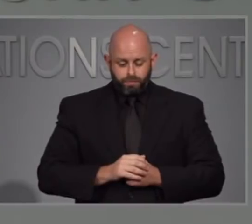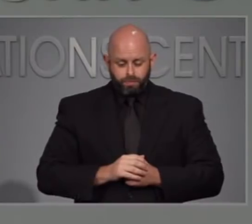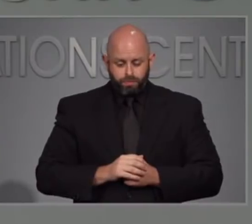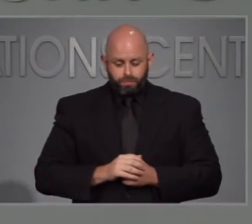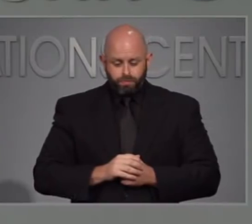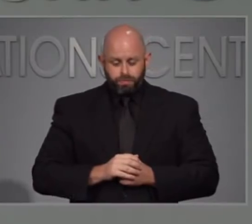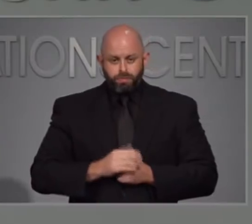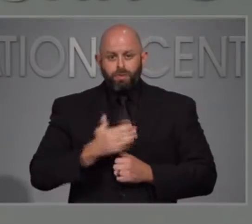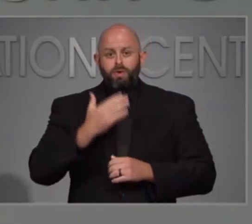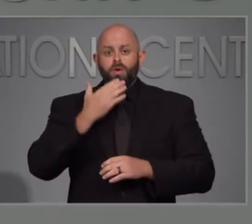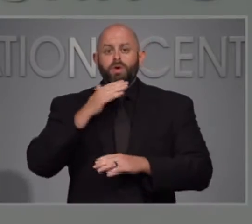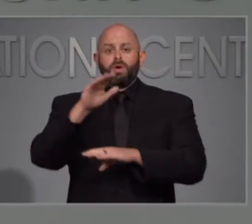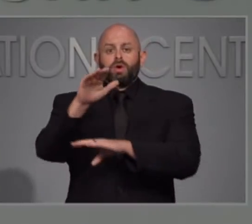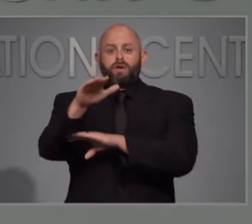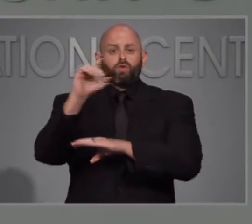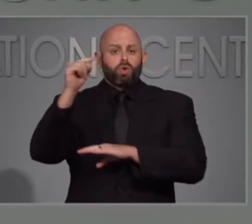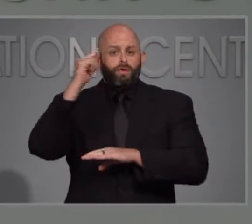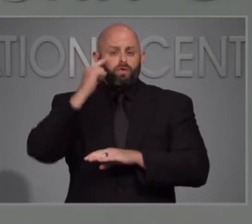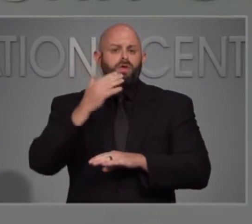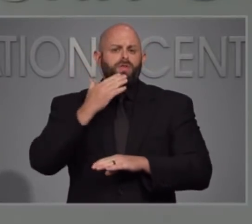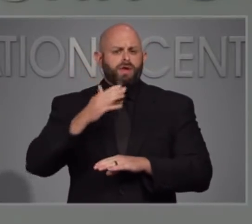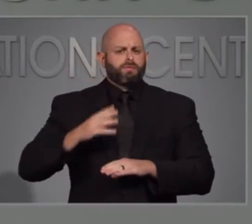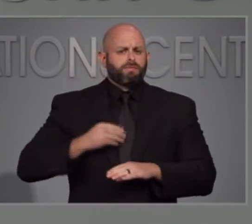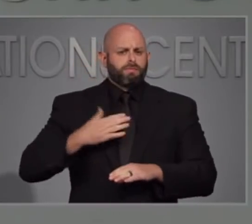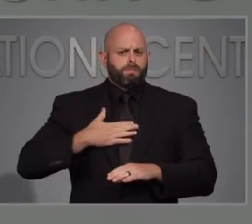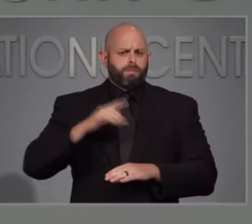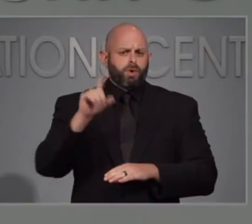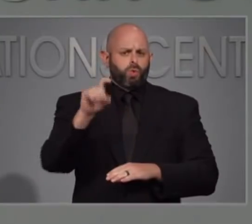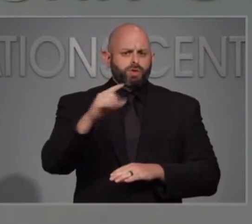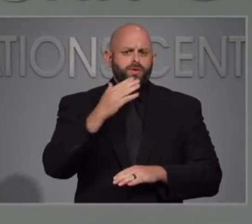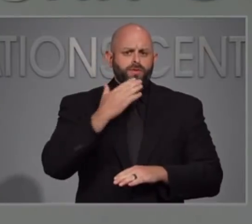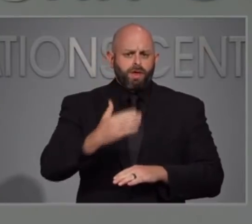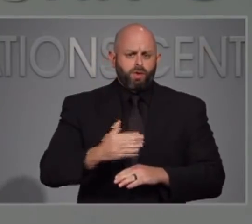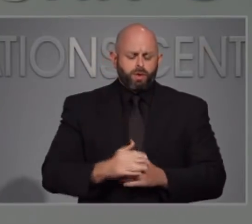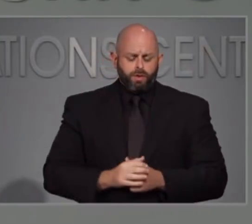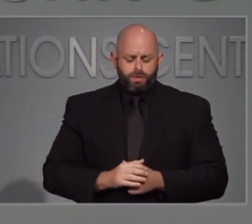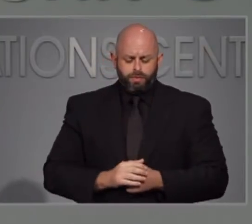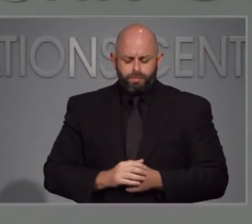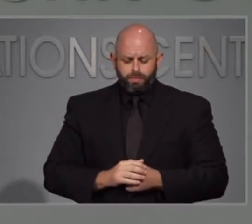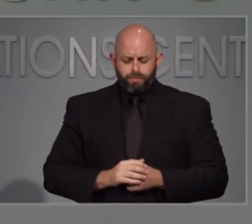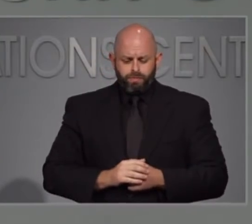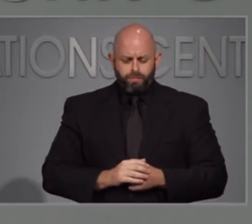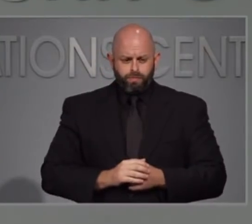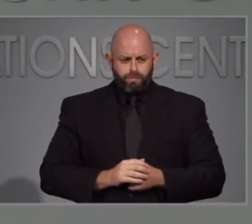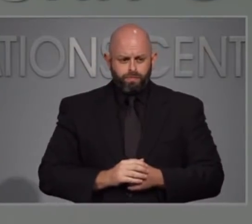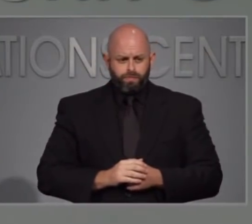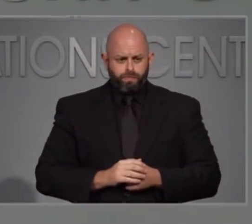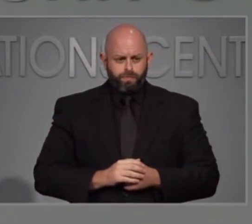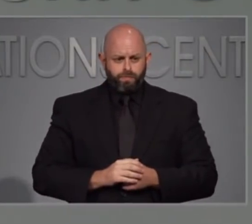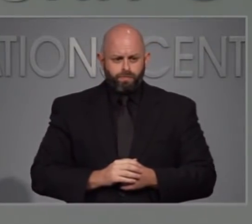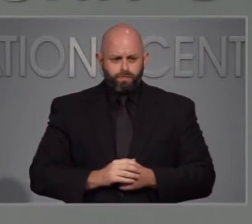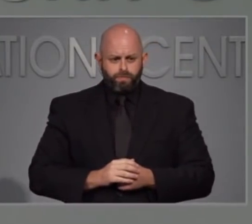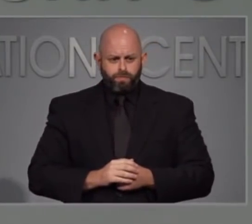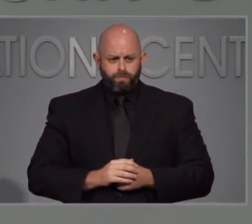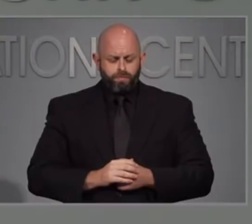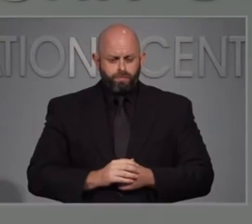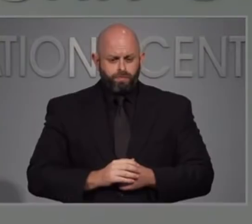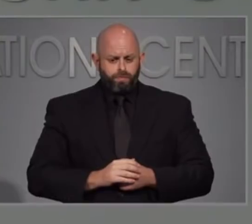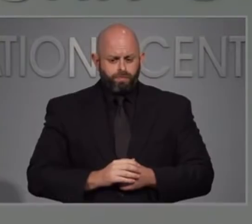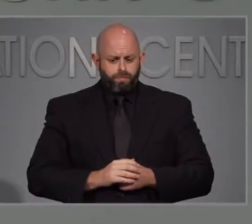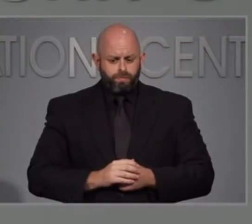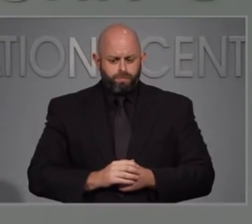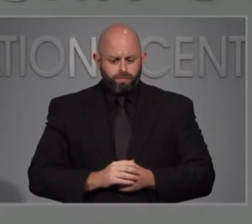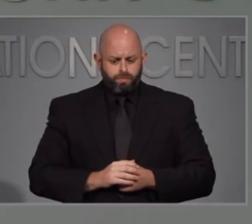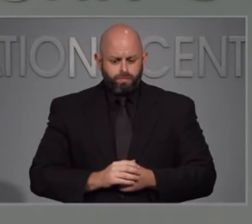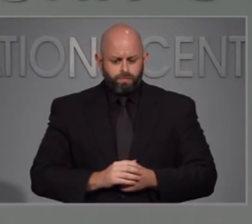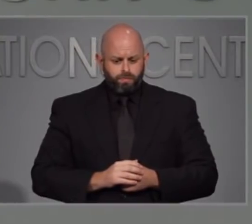Good afternoon, Governor. Thanks for taking my question. With the 4th of July weekend coming up next weekend, some municipalities have decided to proceed